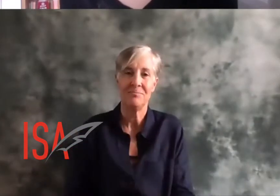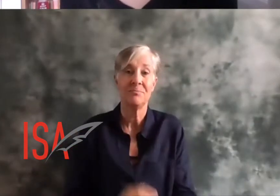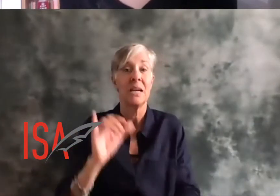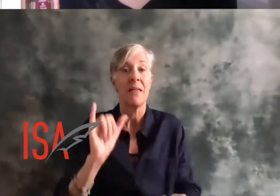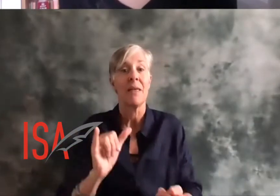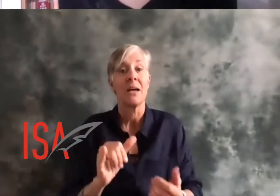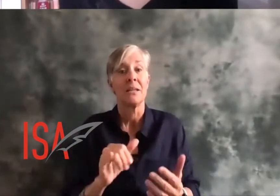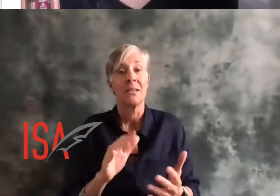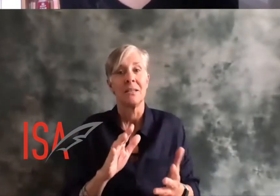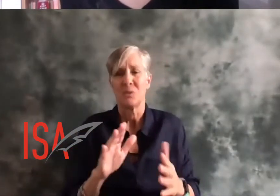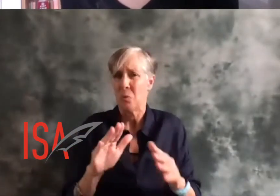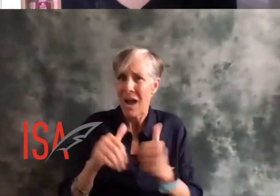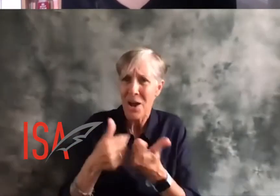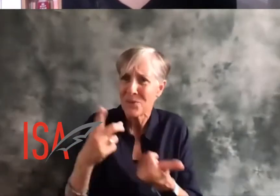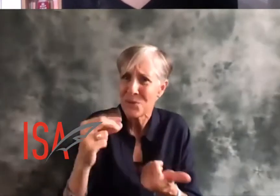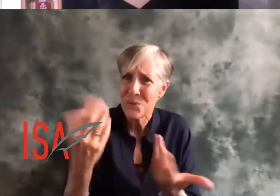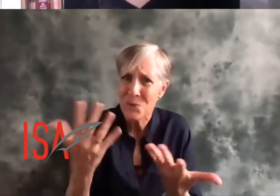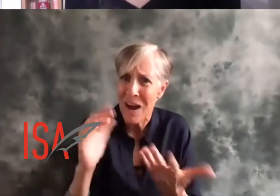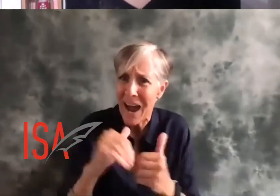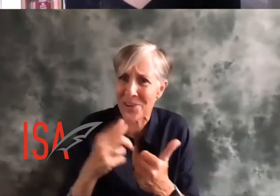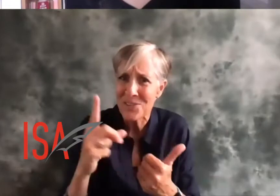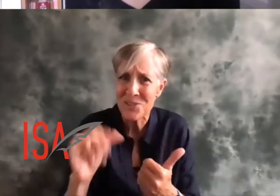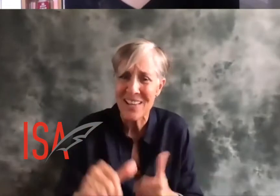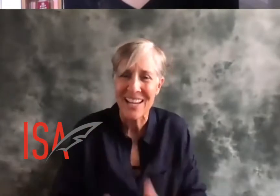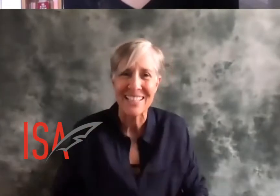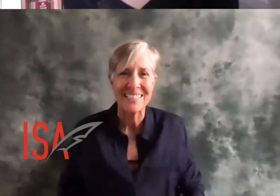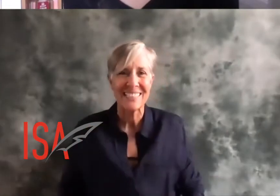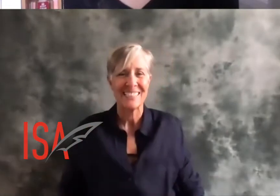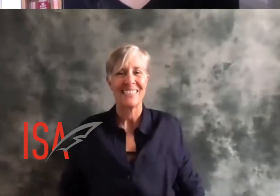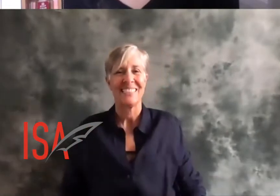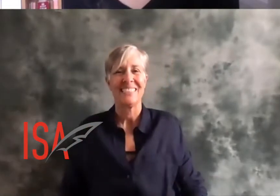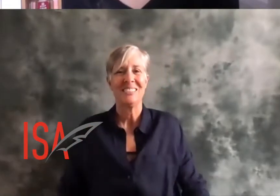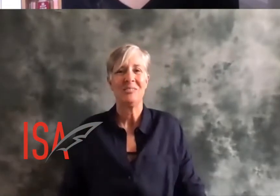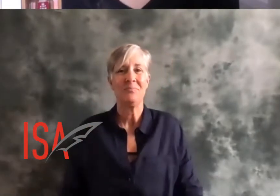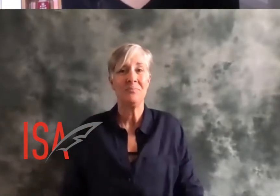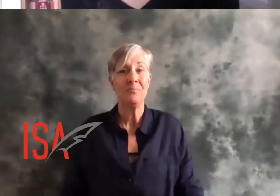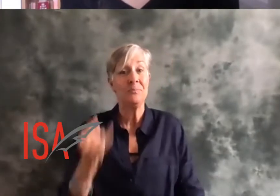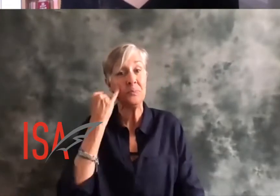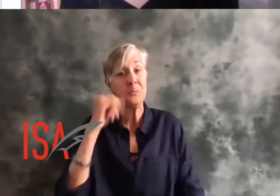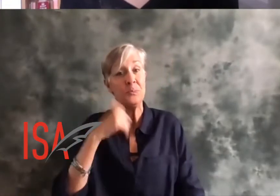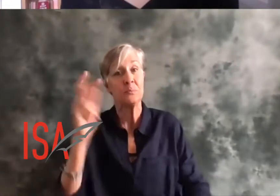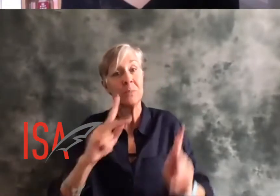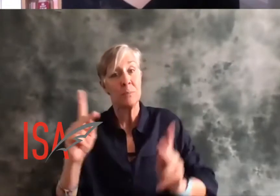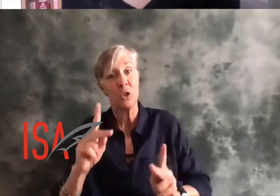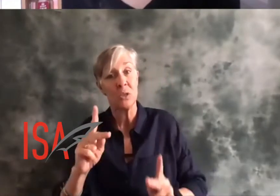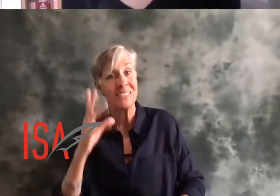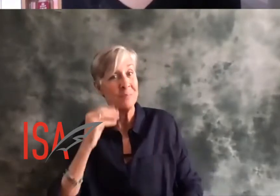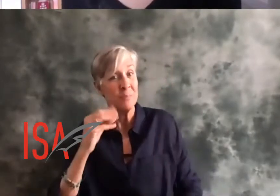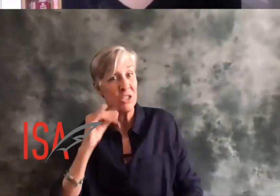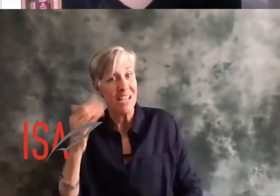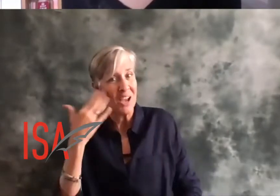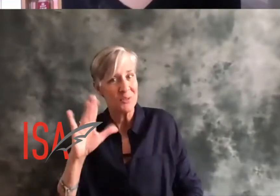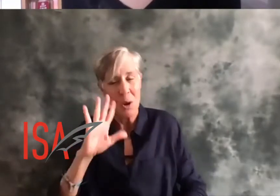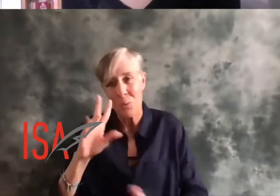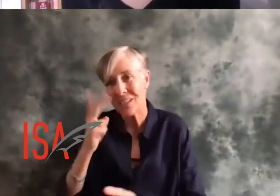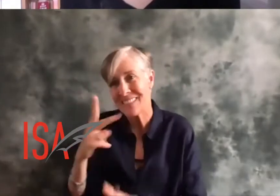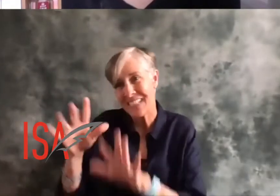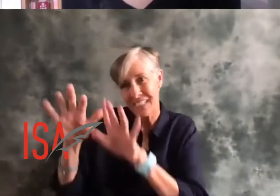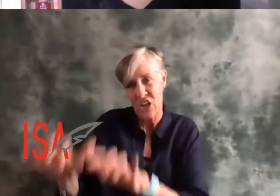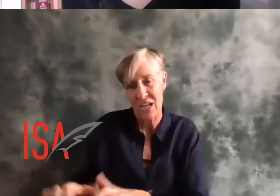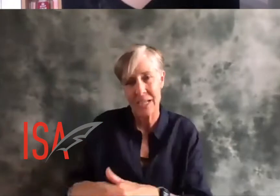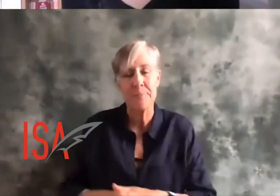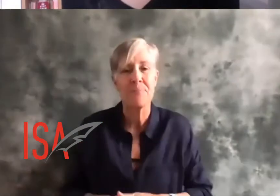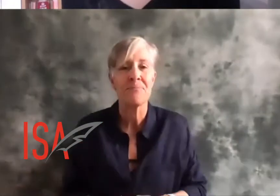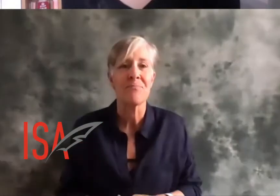like, how do you do that? Because what, you know, what I found, I don't know if other people have found this, I'd be interested in the chat, is